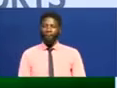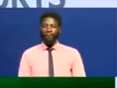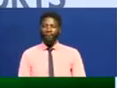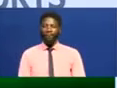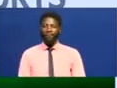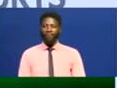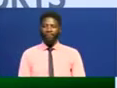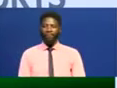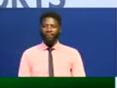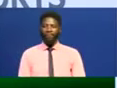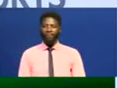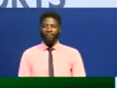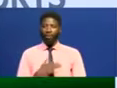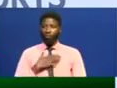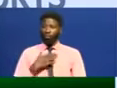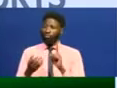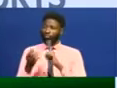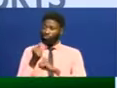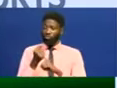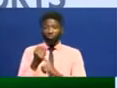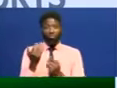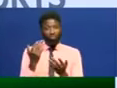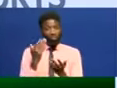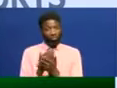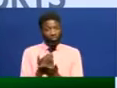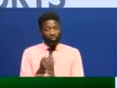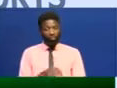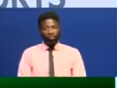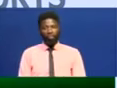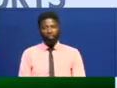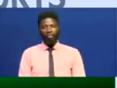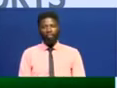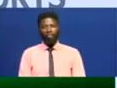for our milestones? Aren't they milestones?